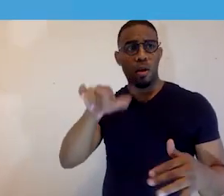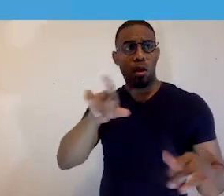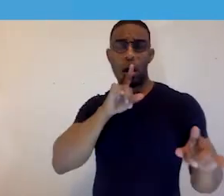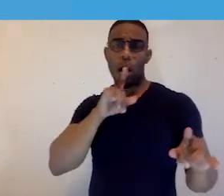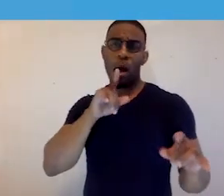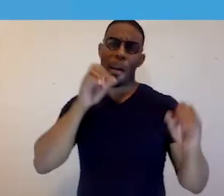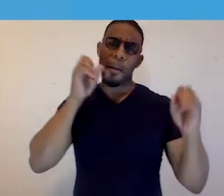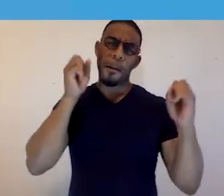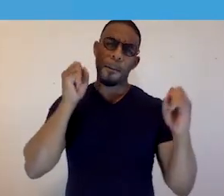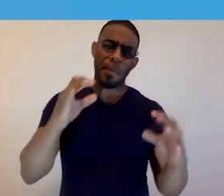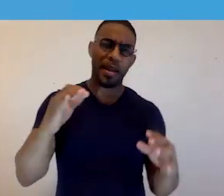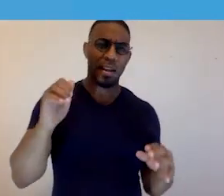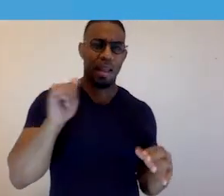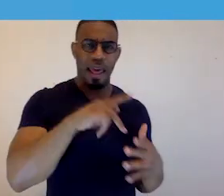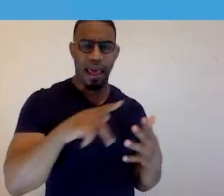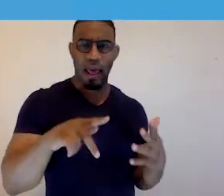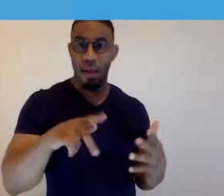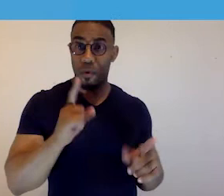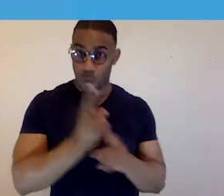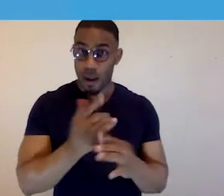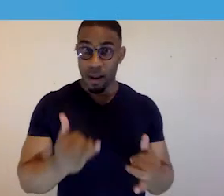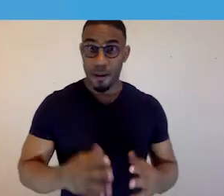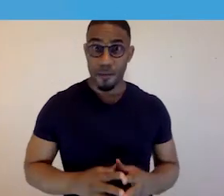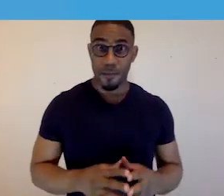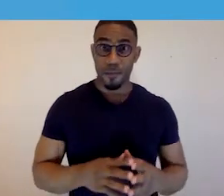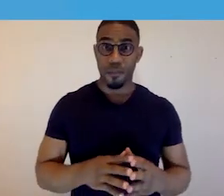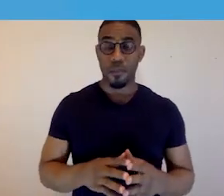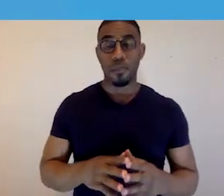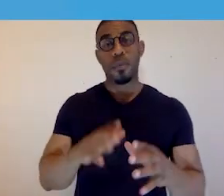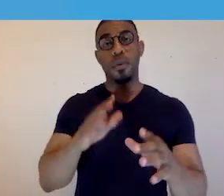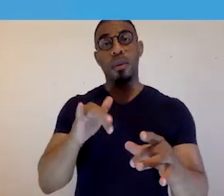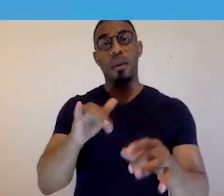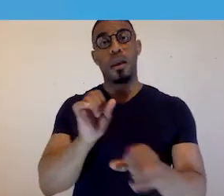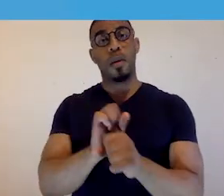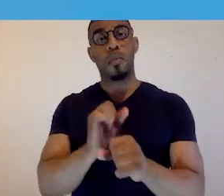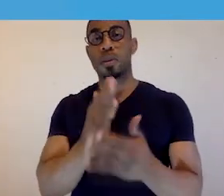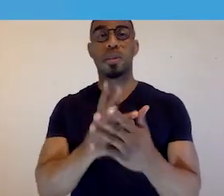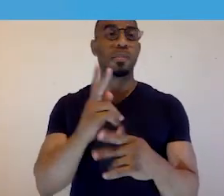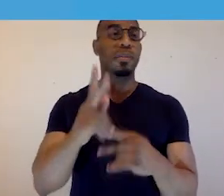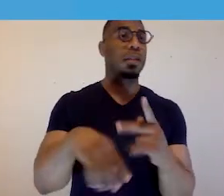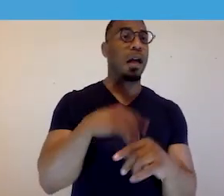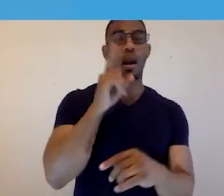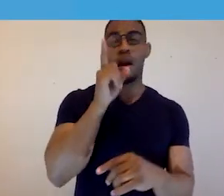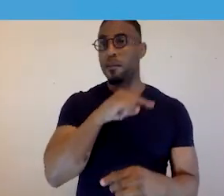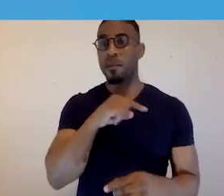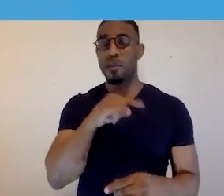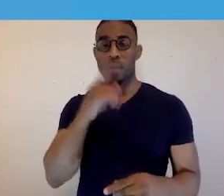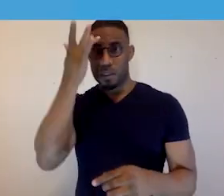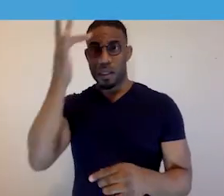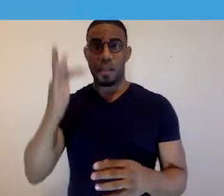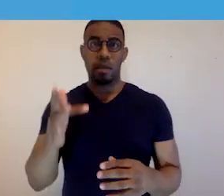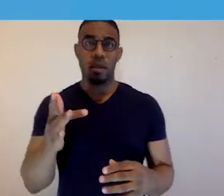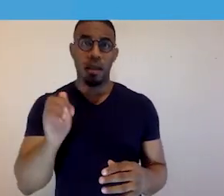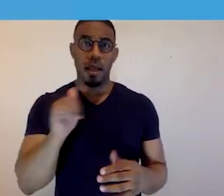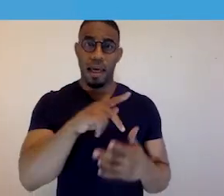are many applications right now that employ some type of artificial intelligence, applications that we